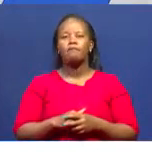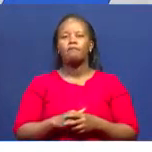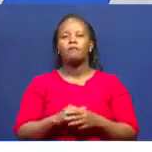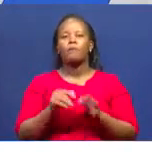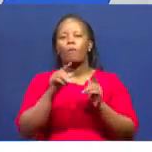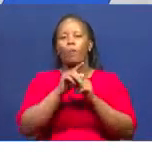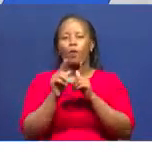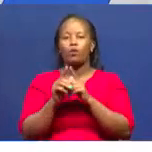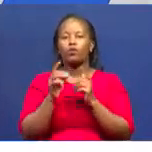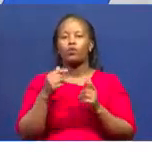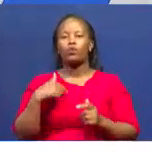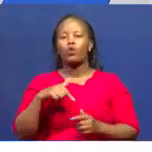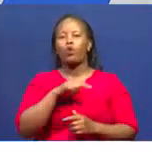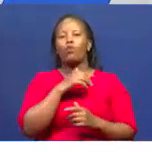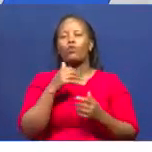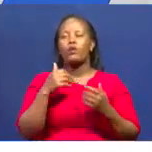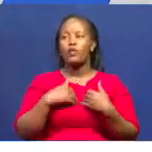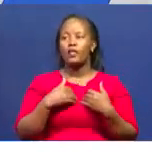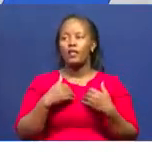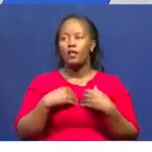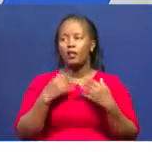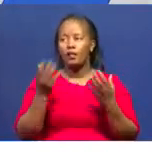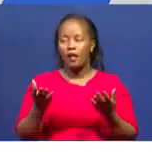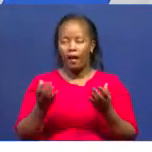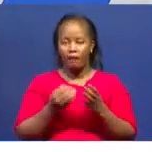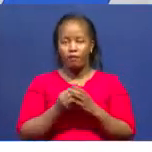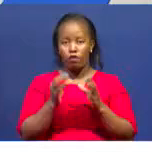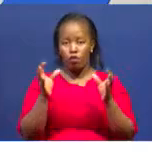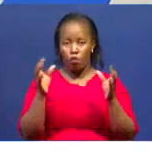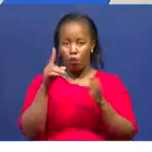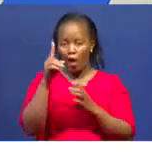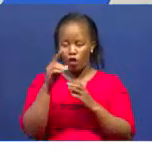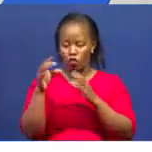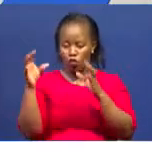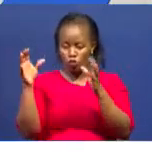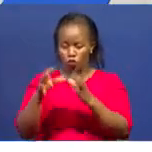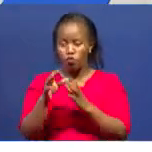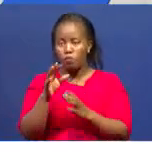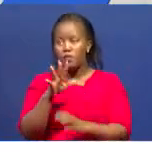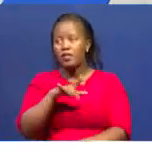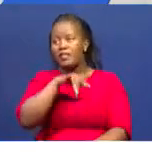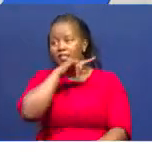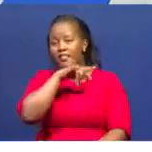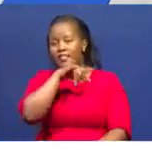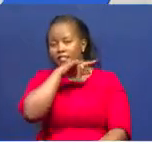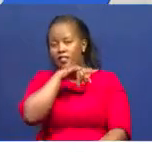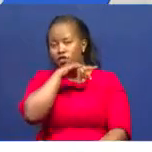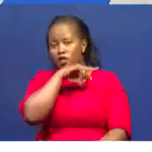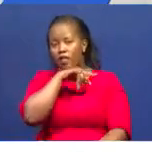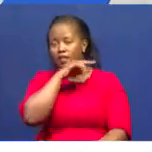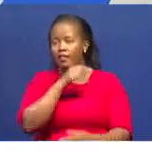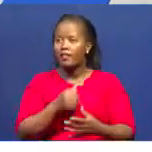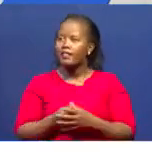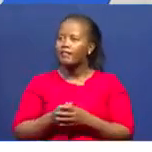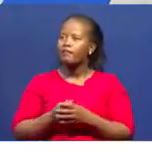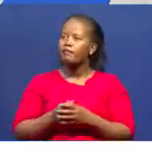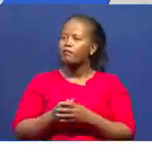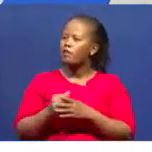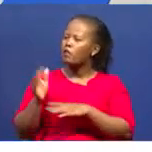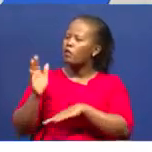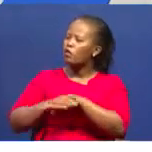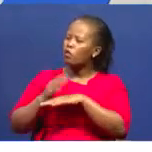we are going to be having Group C playing in Kampala. And let's see if Fred is now ready. Fred, a good morning to